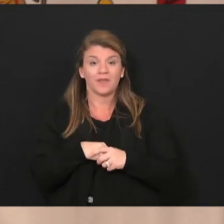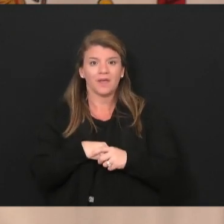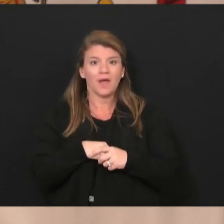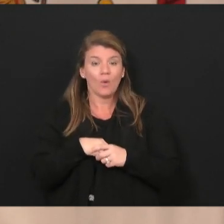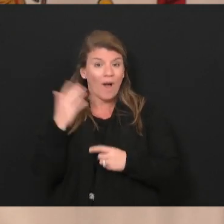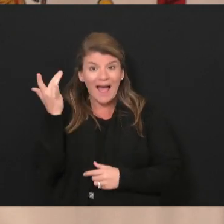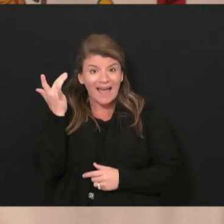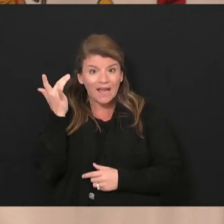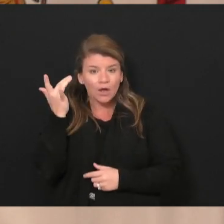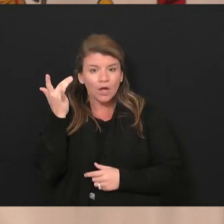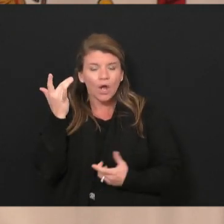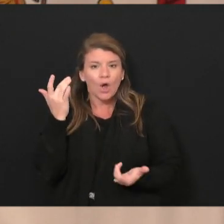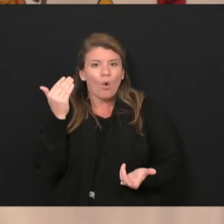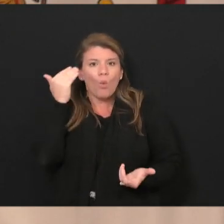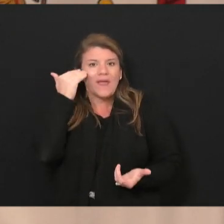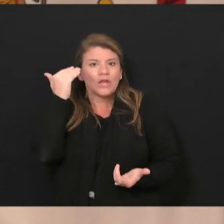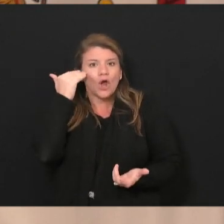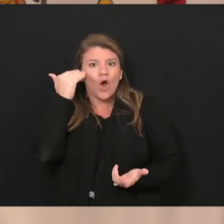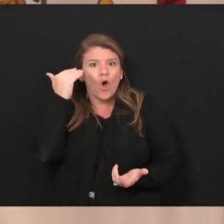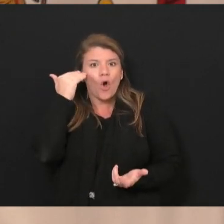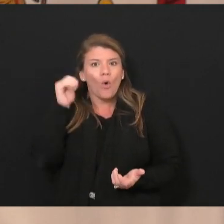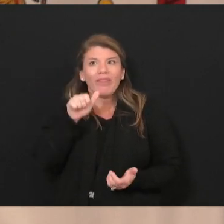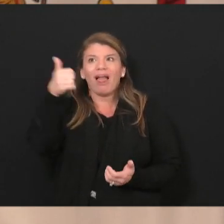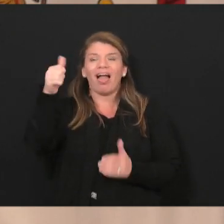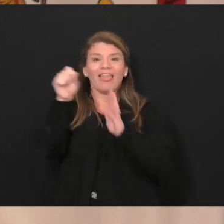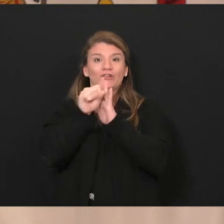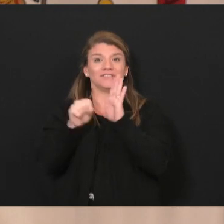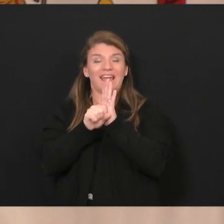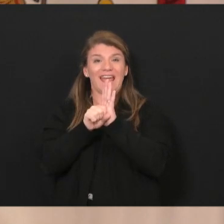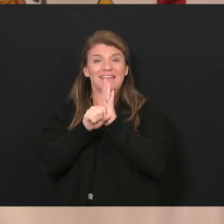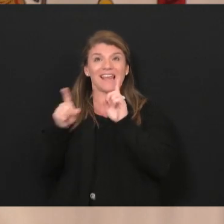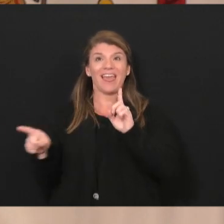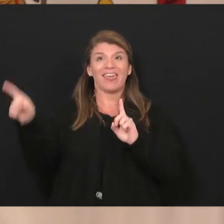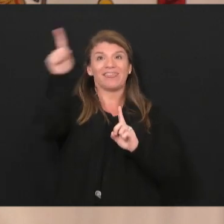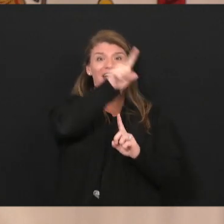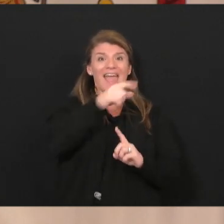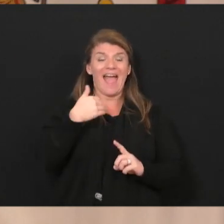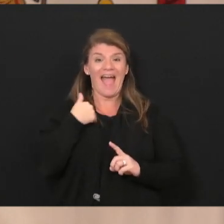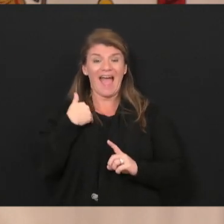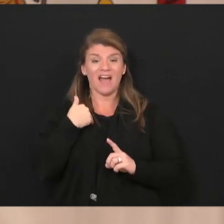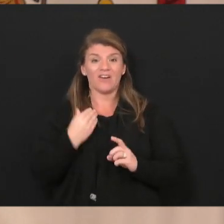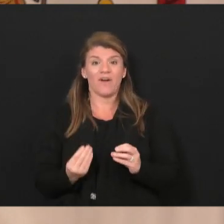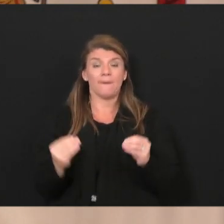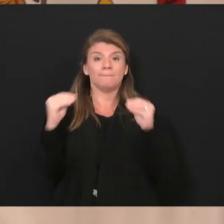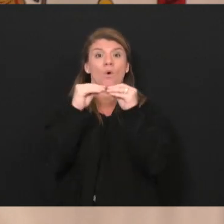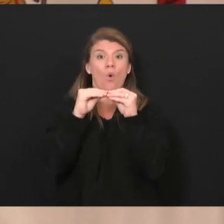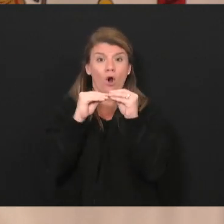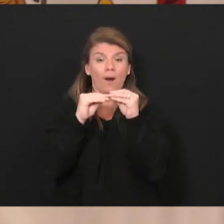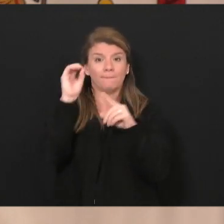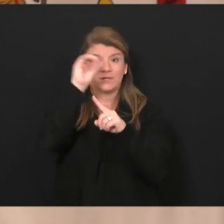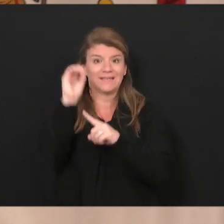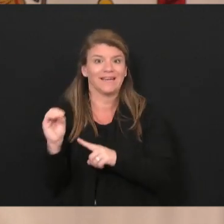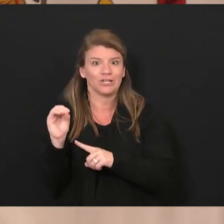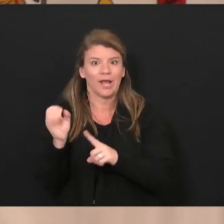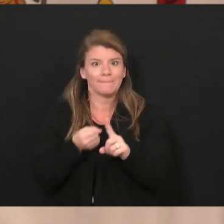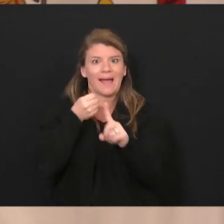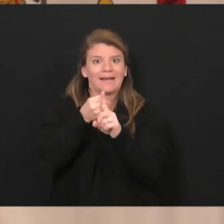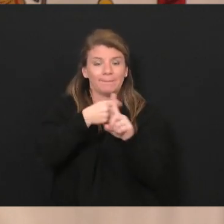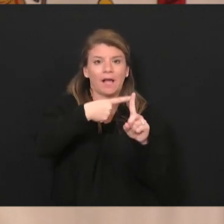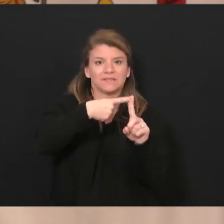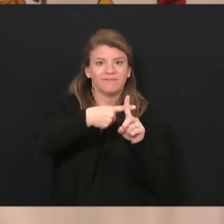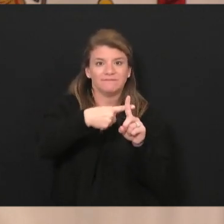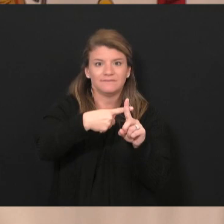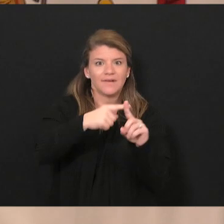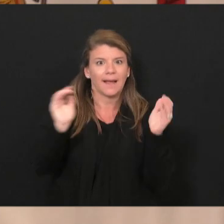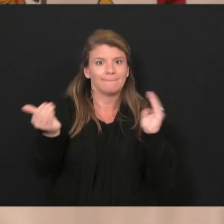know these other states are significantly more infected than we are in West